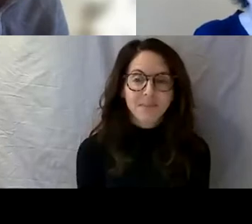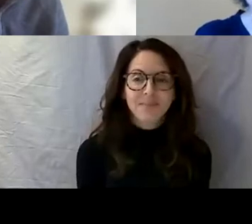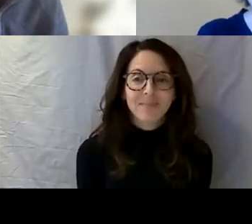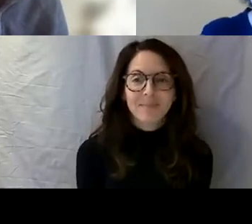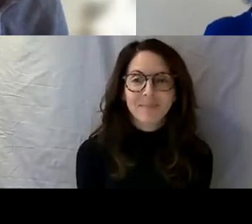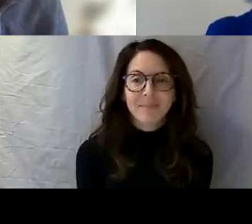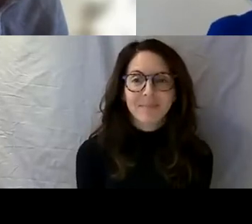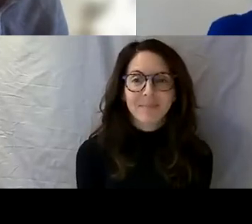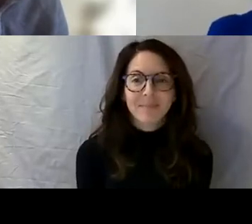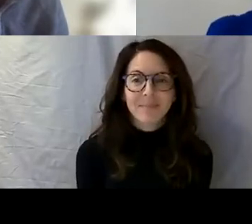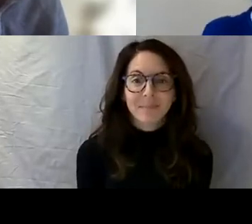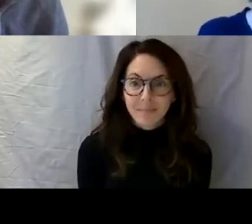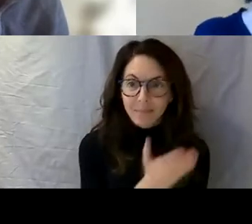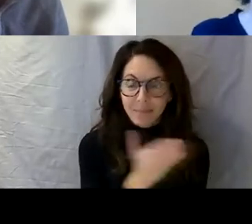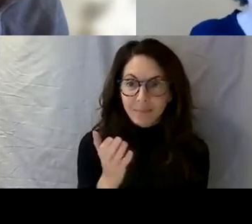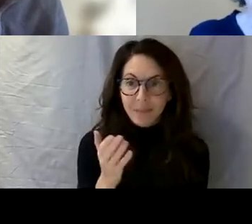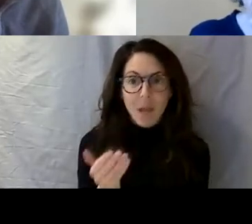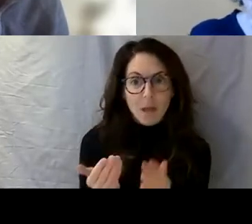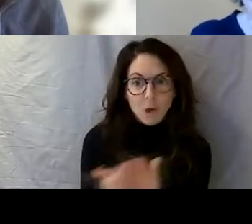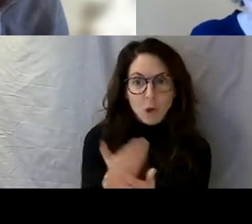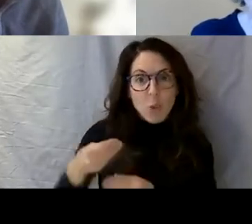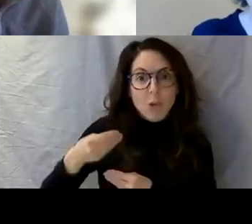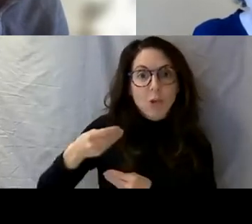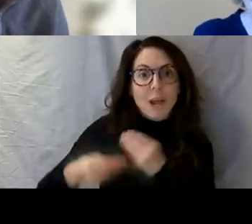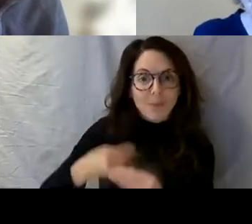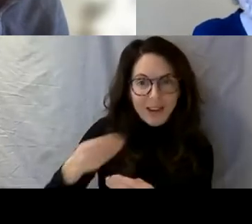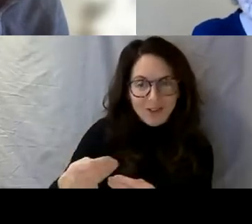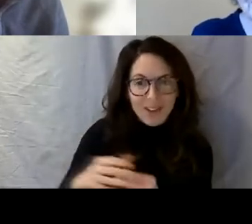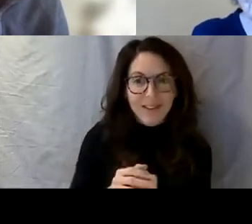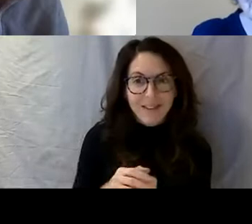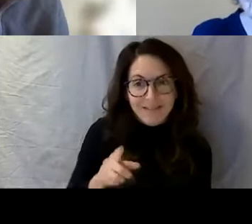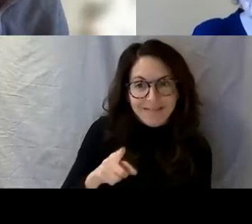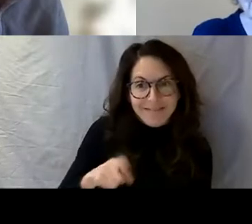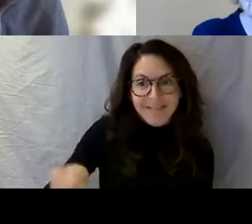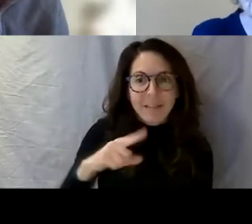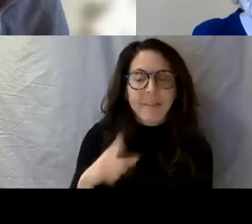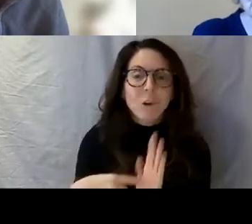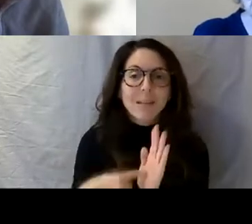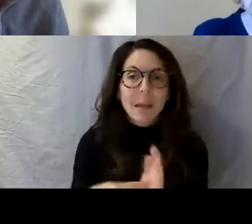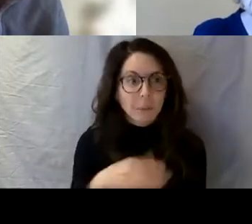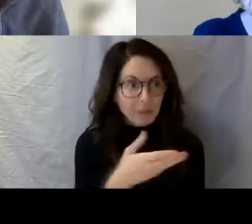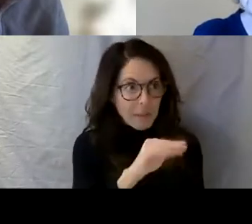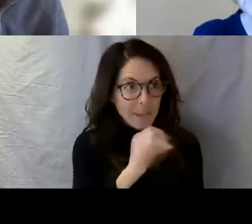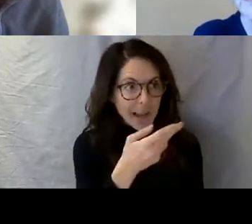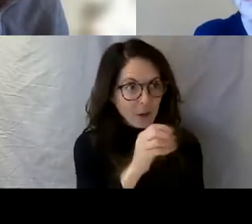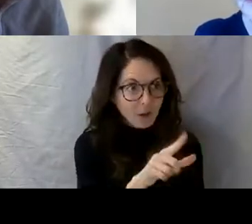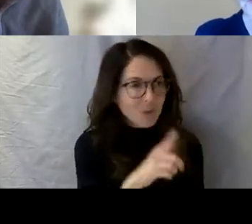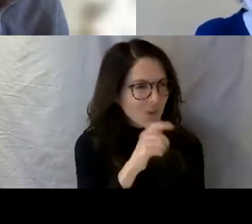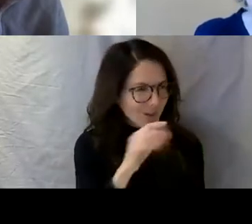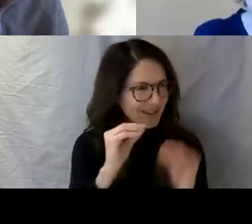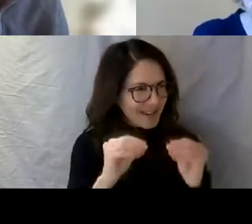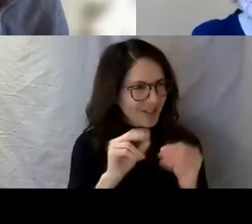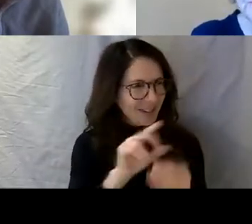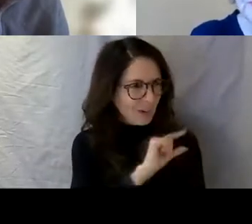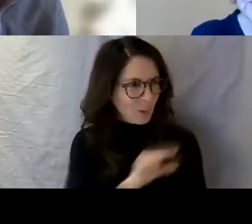is the new generation, are the people, for example, Michael, that you're teaching, or the people